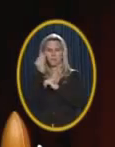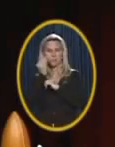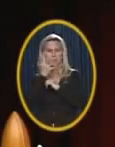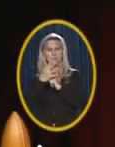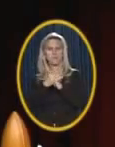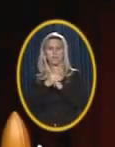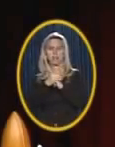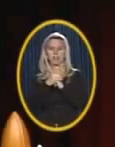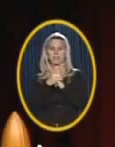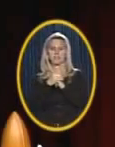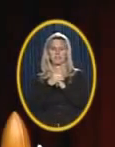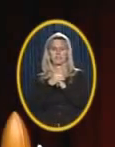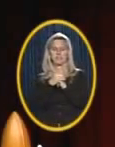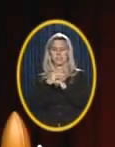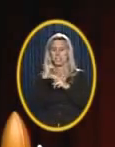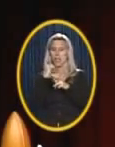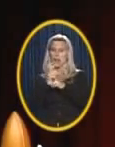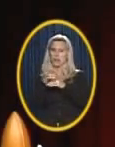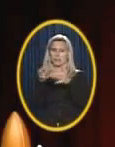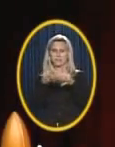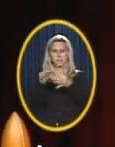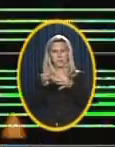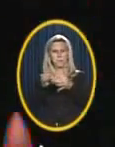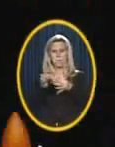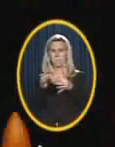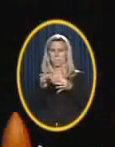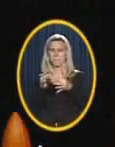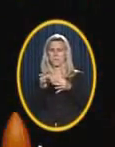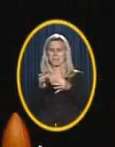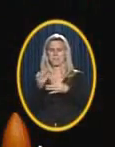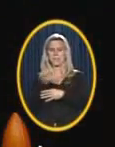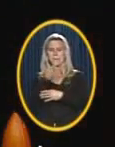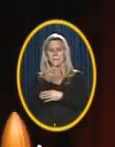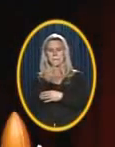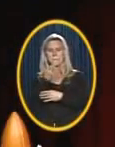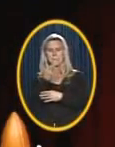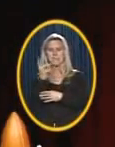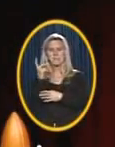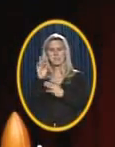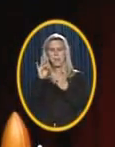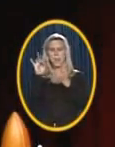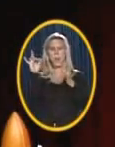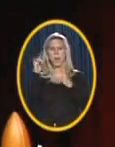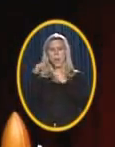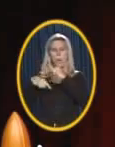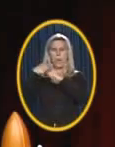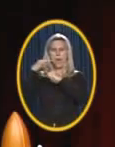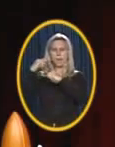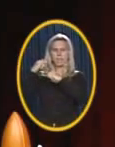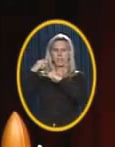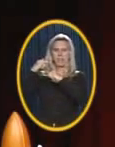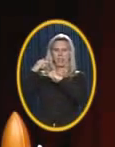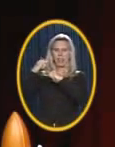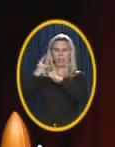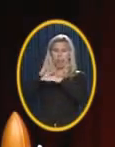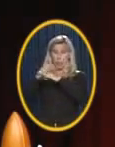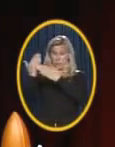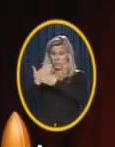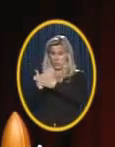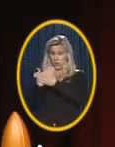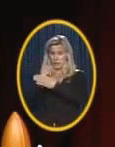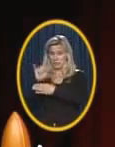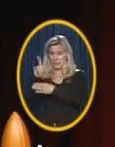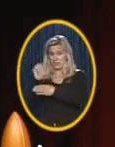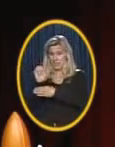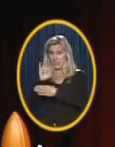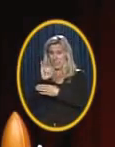beautiful. It's hard to describe. It was kind of a pink glow around the vehicle when we were still on the dark side, when the little ion started